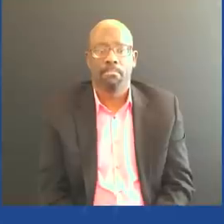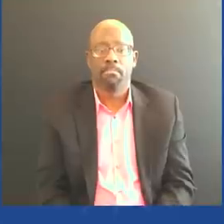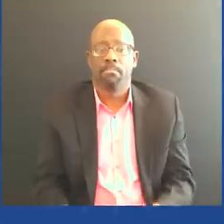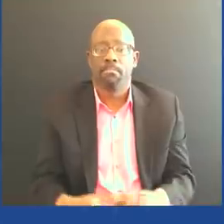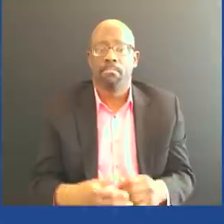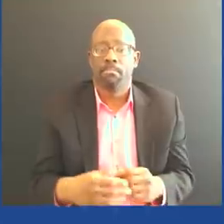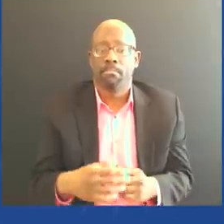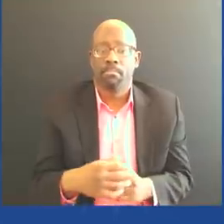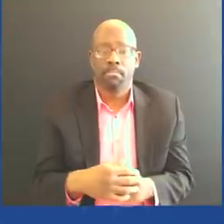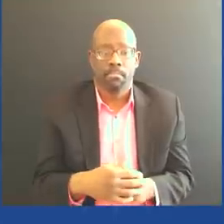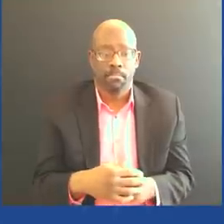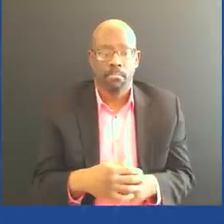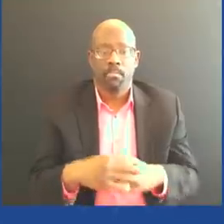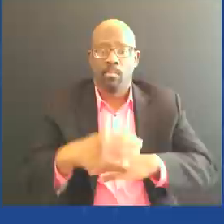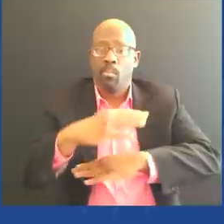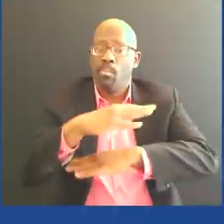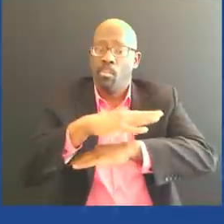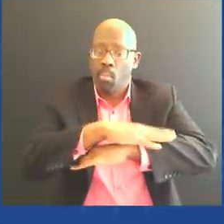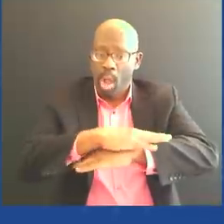Advance the colors.